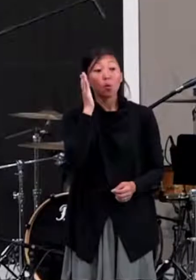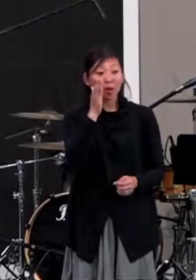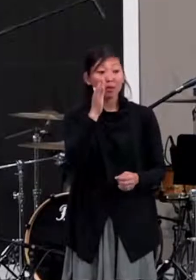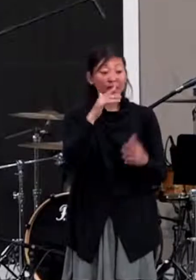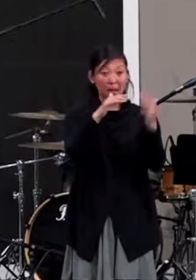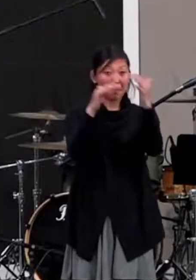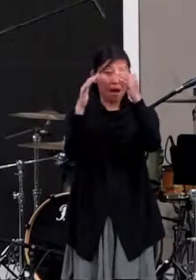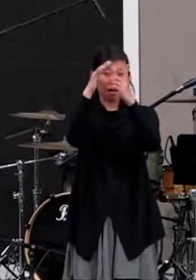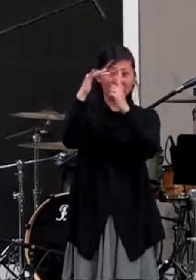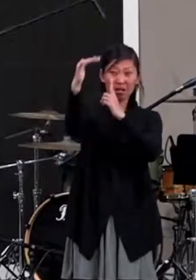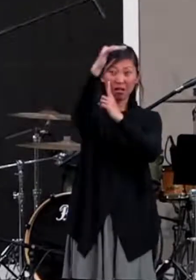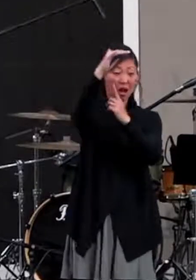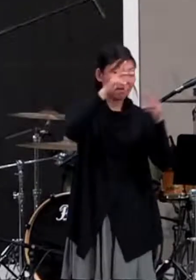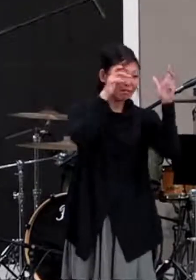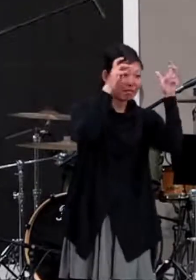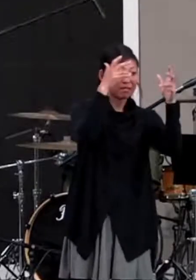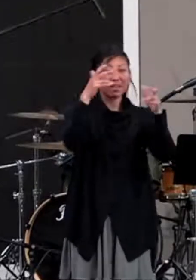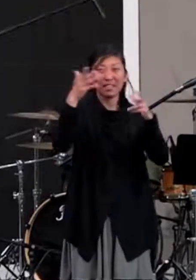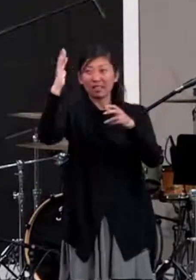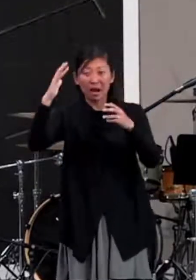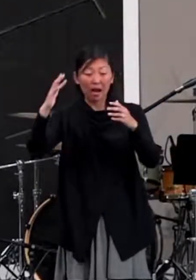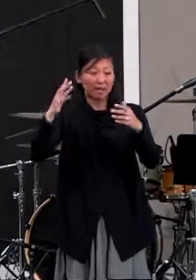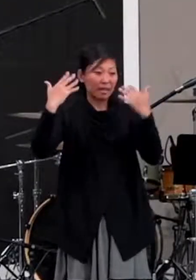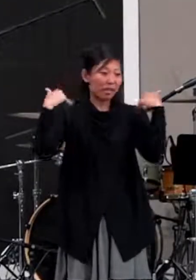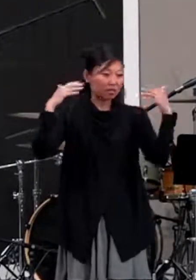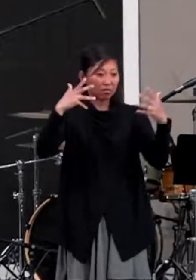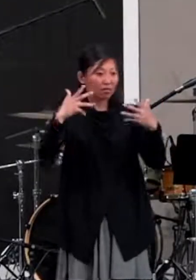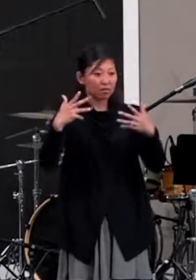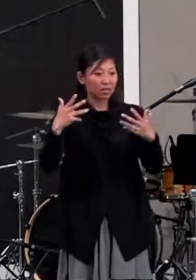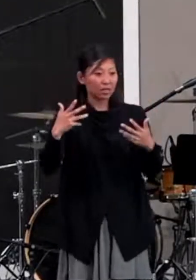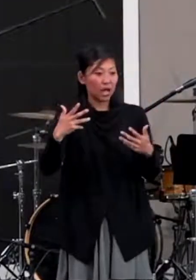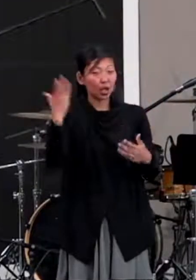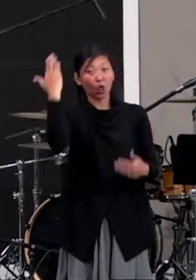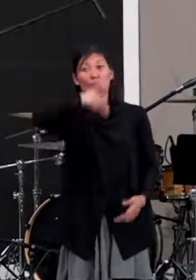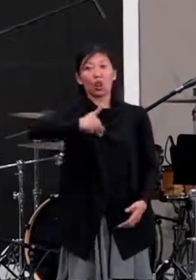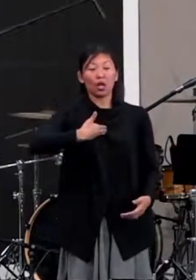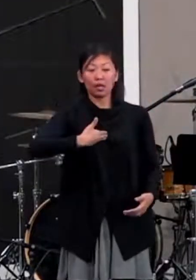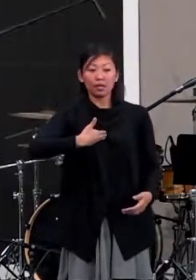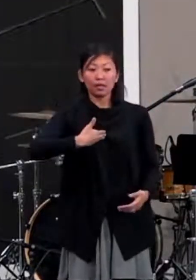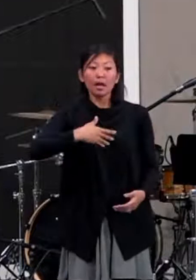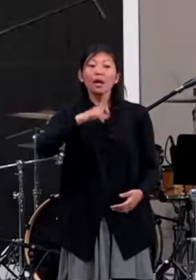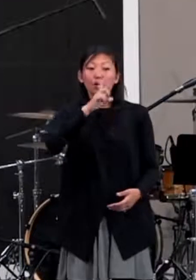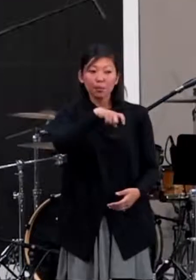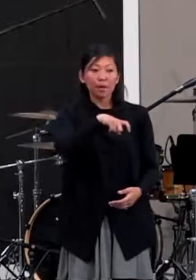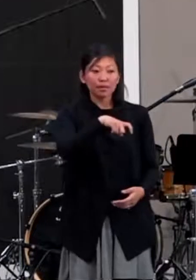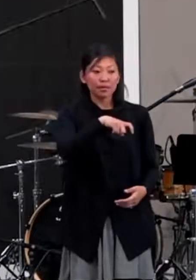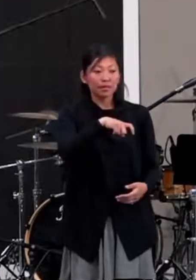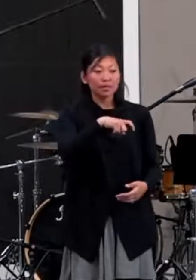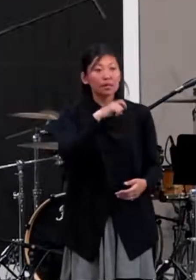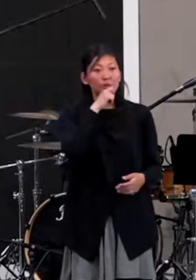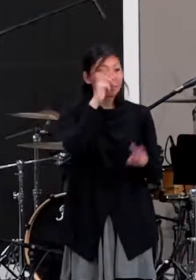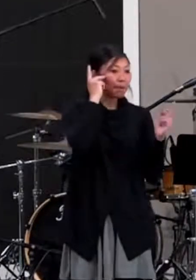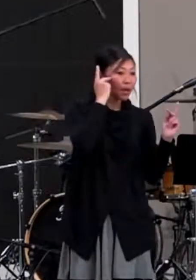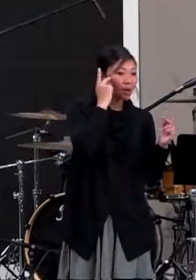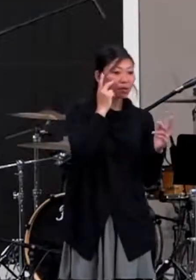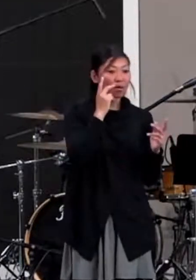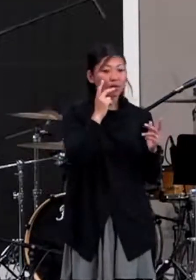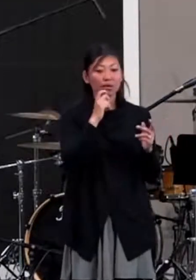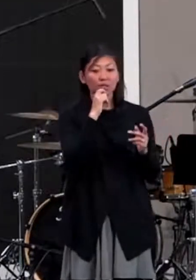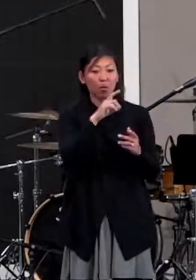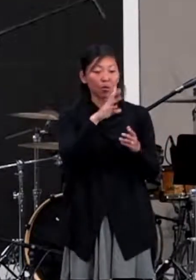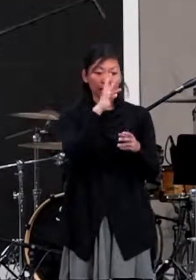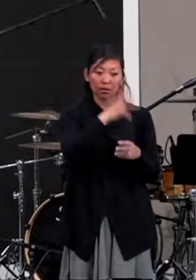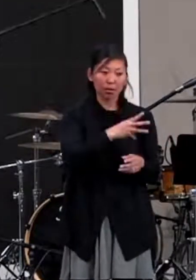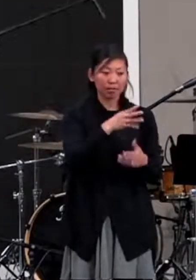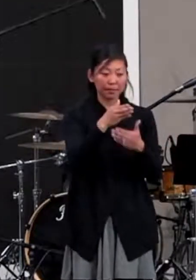are completely unaware of? See, just as it is unbelievably insightful to understand the inworkings of our heart and the battle